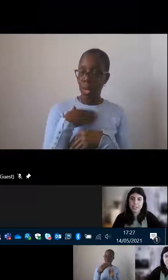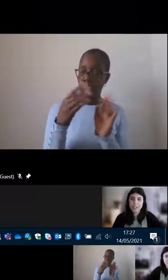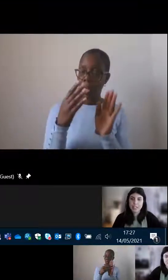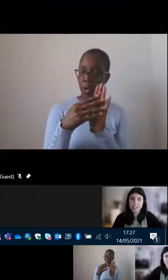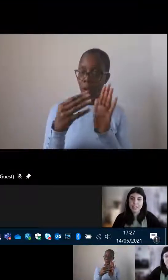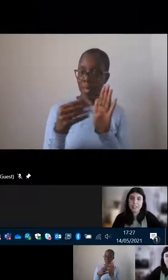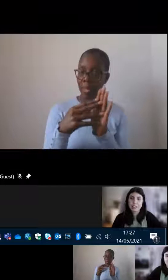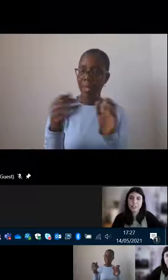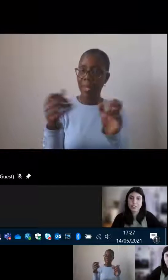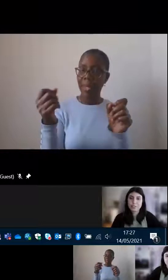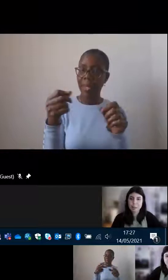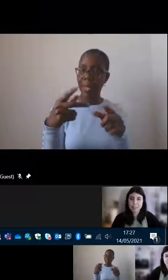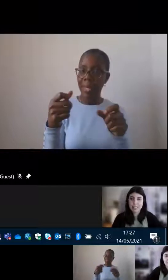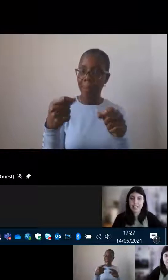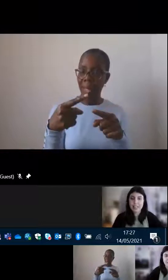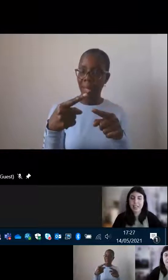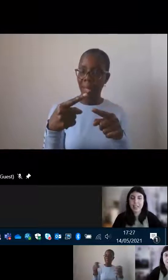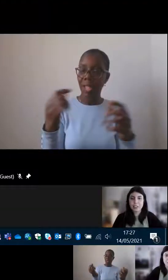email